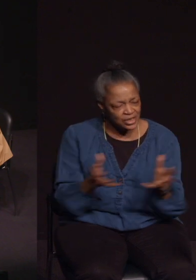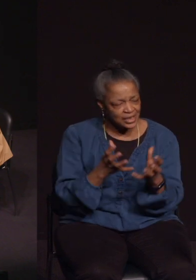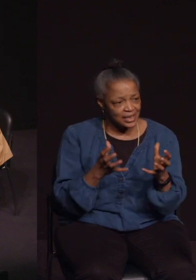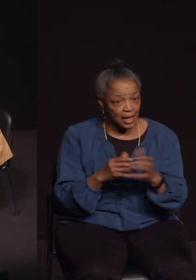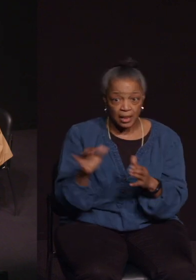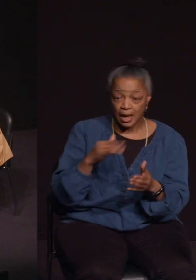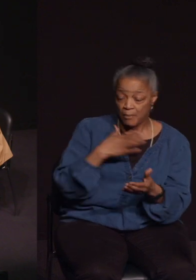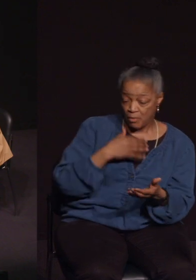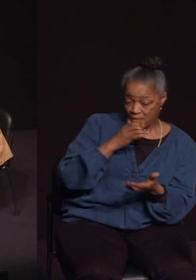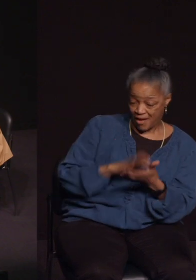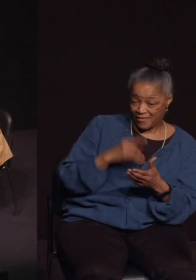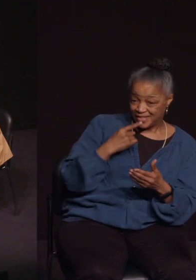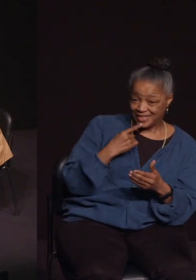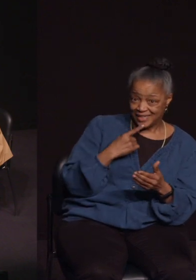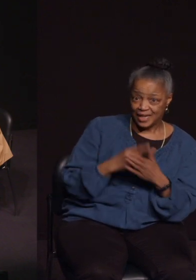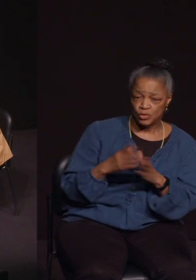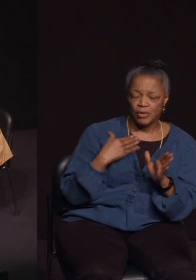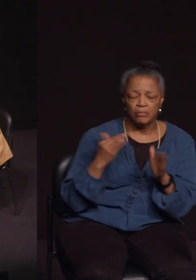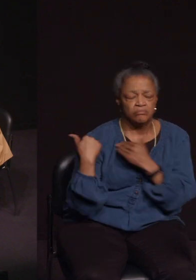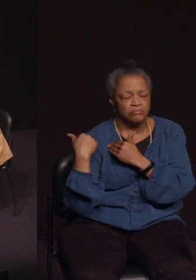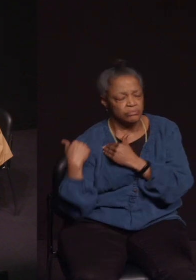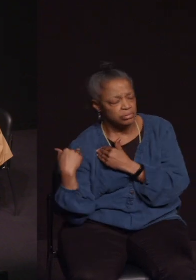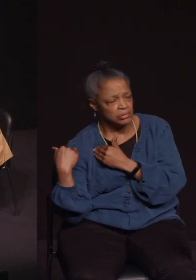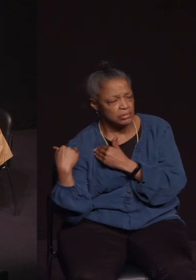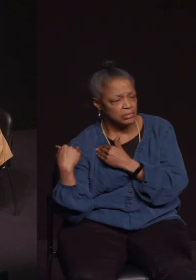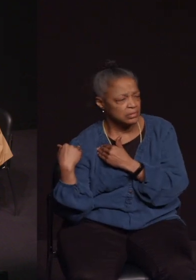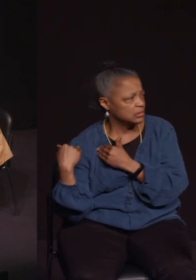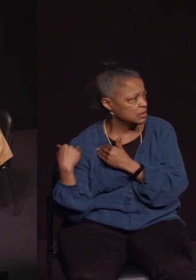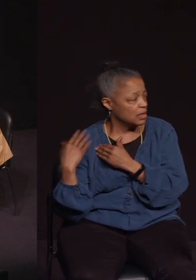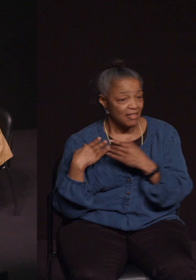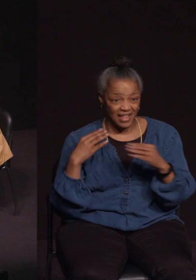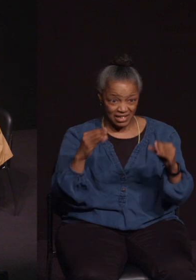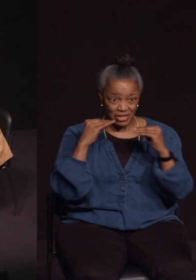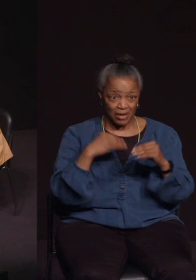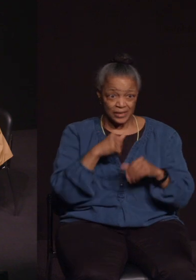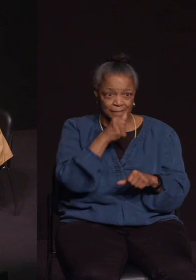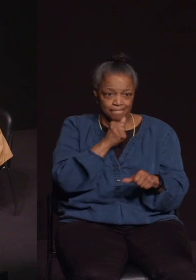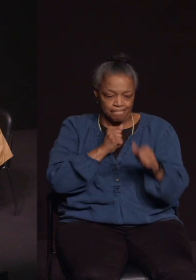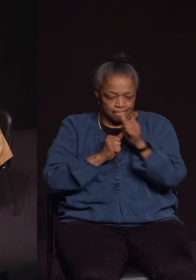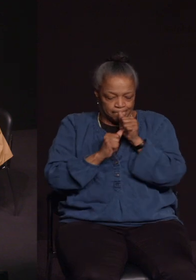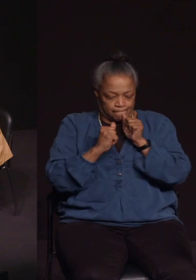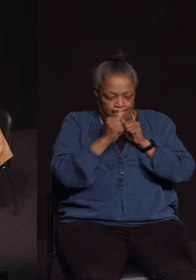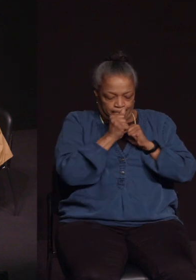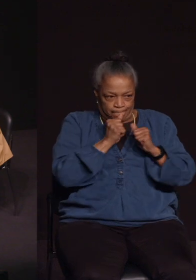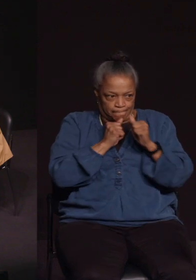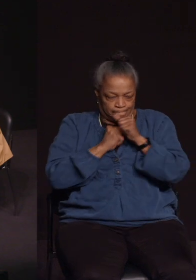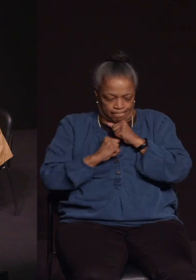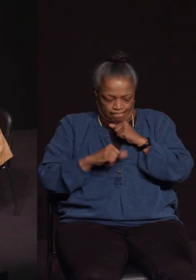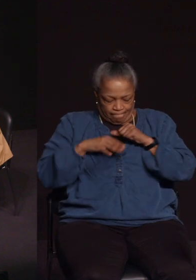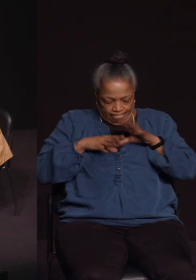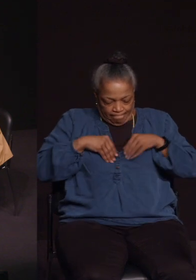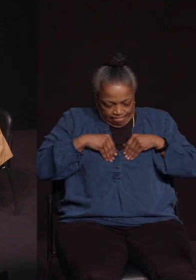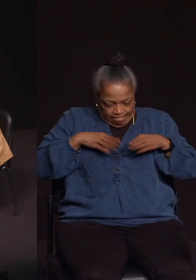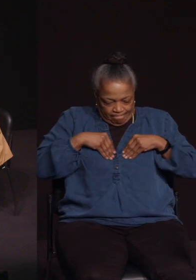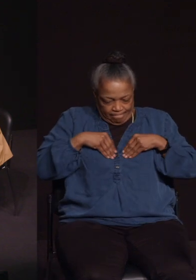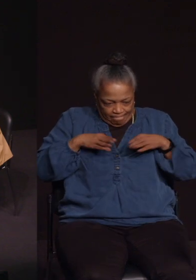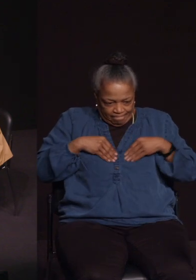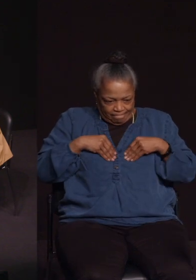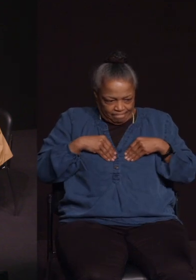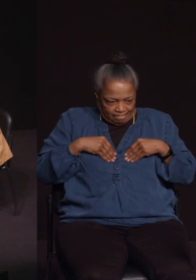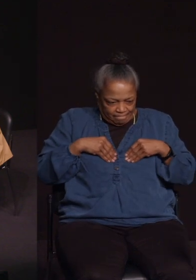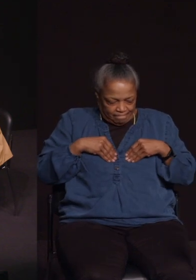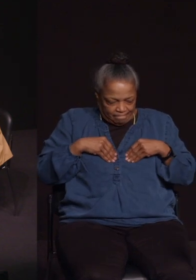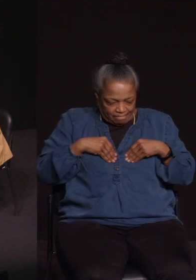said, you know, we hold a lot of stuff on our back and we were taught to take it, and how much are we going to take until we explode.